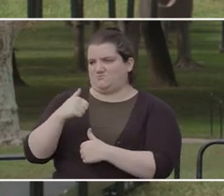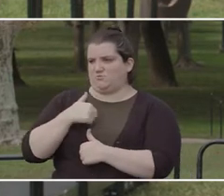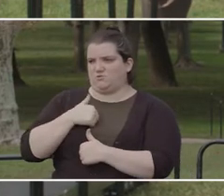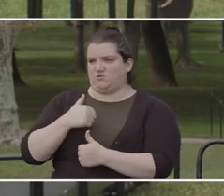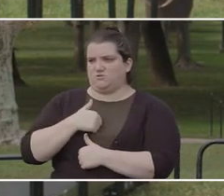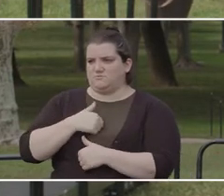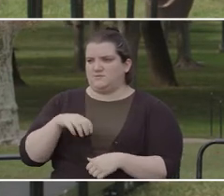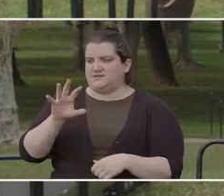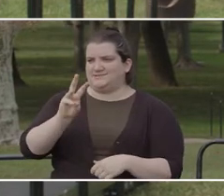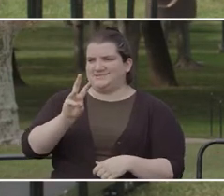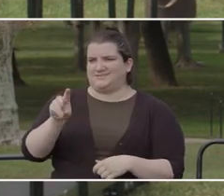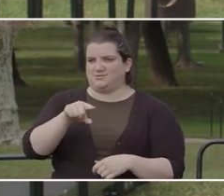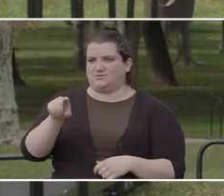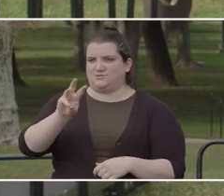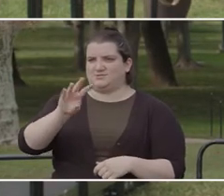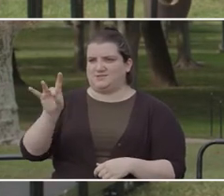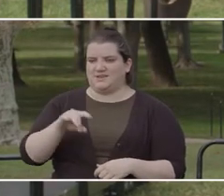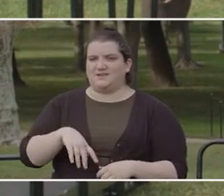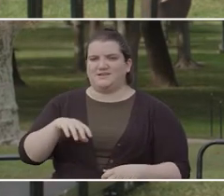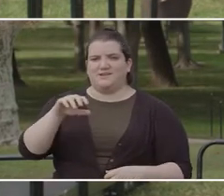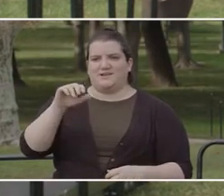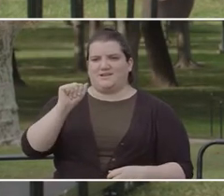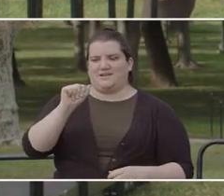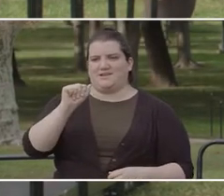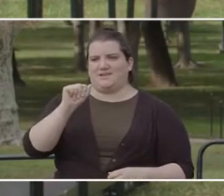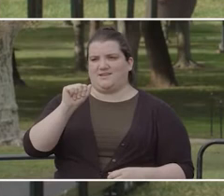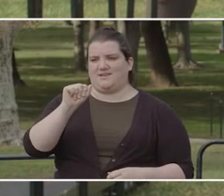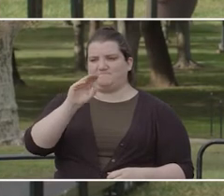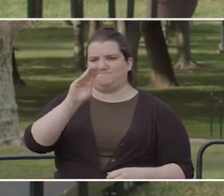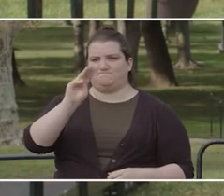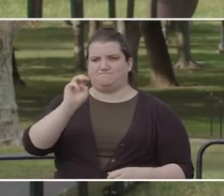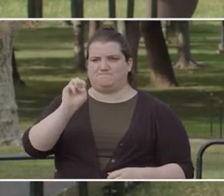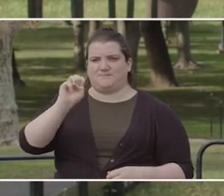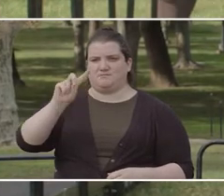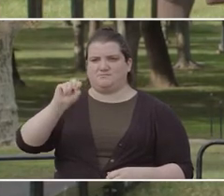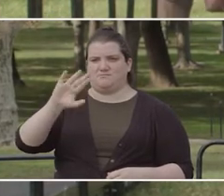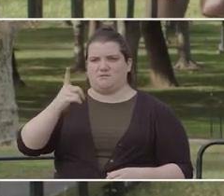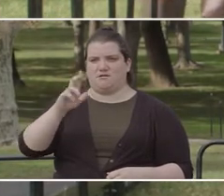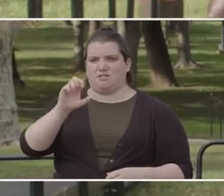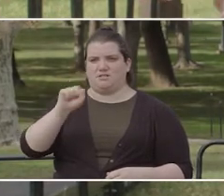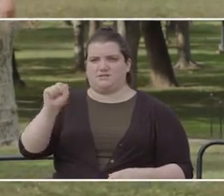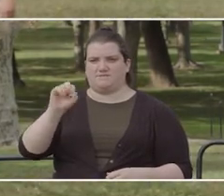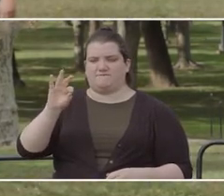66-68, Vietnam, Wayne Douglas Foster. We're proud of the fight, Dad. We love you.